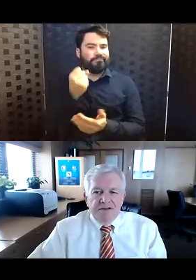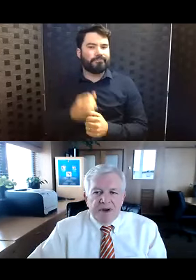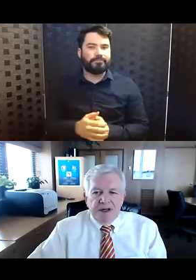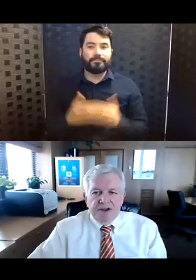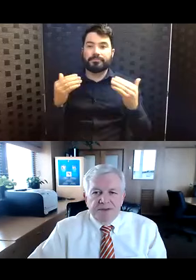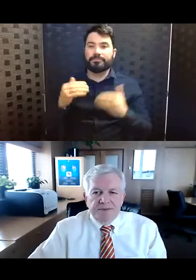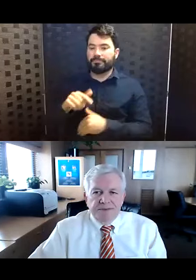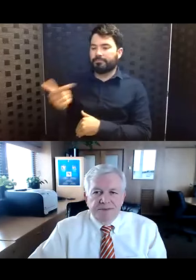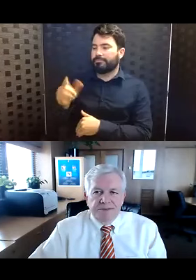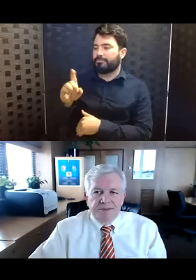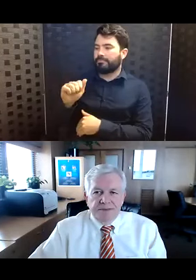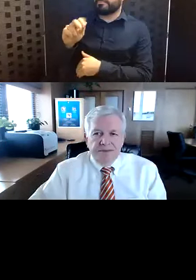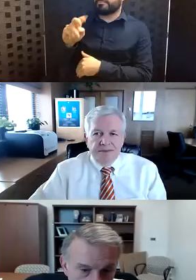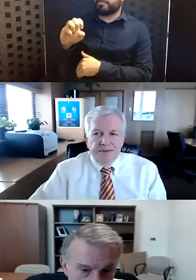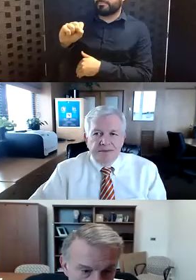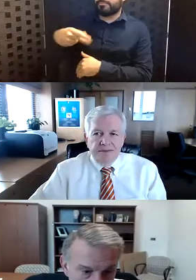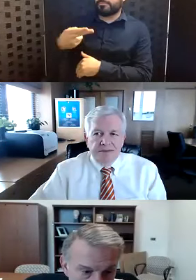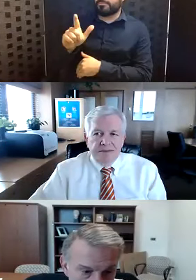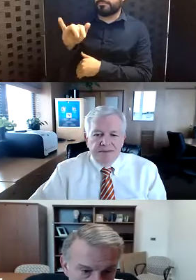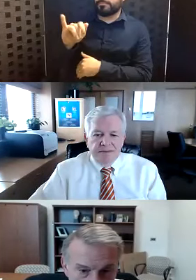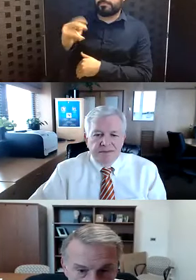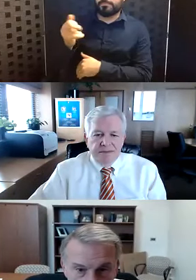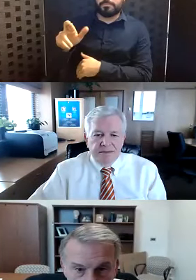over to Dave Spollinger.